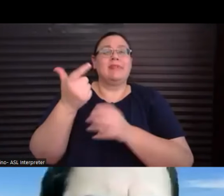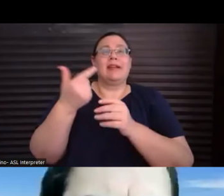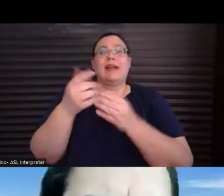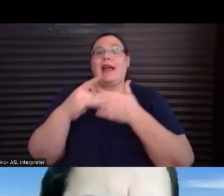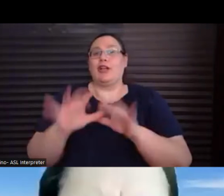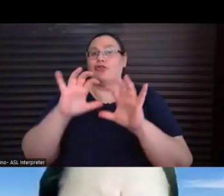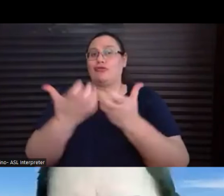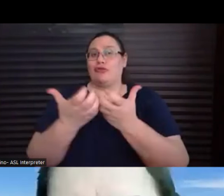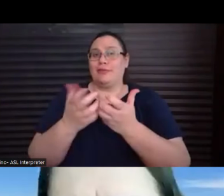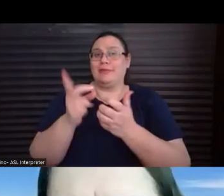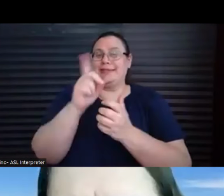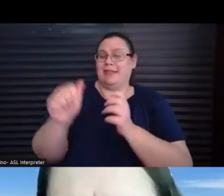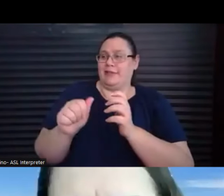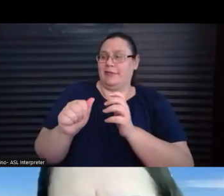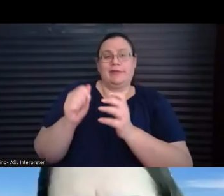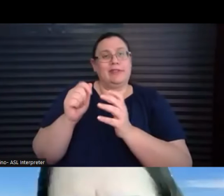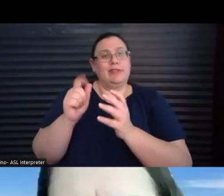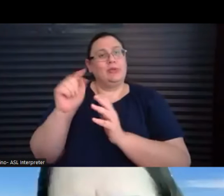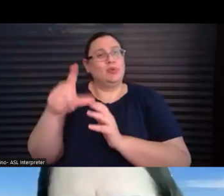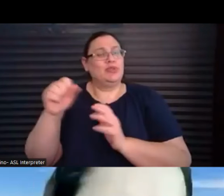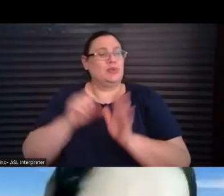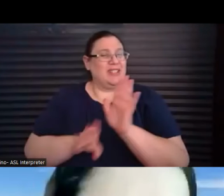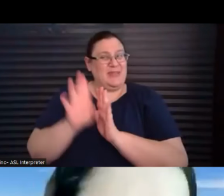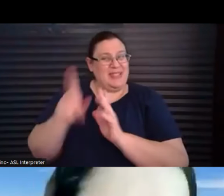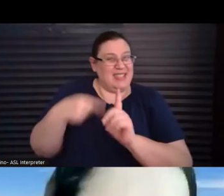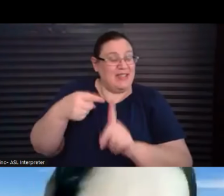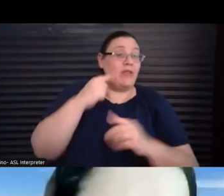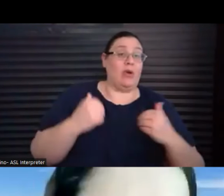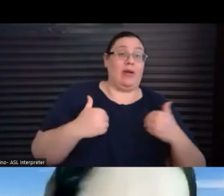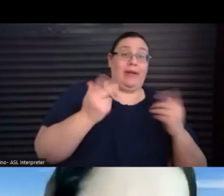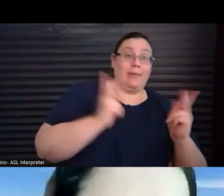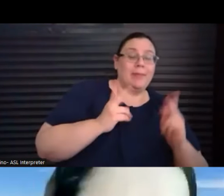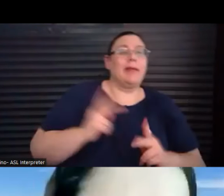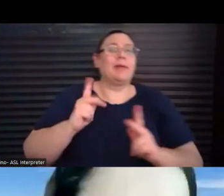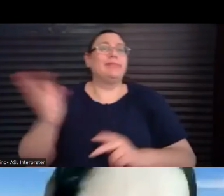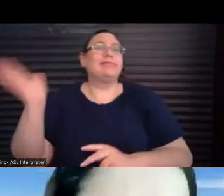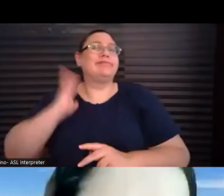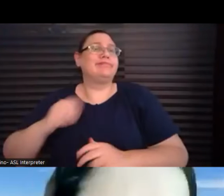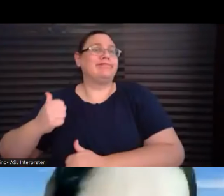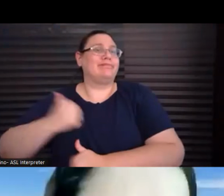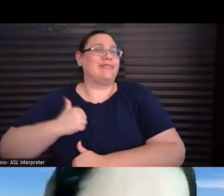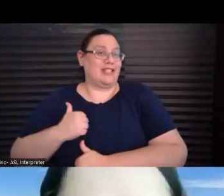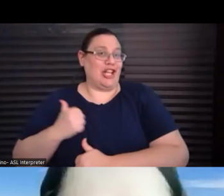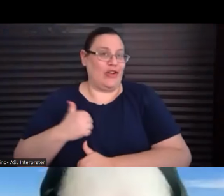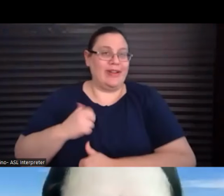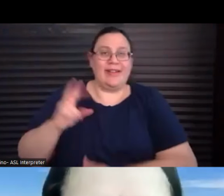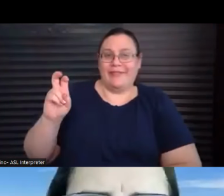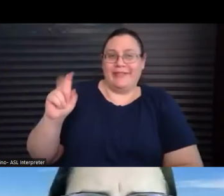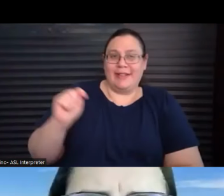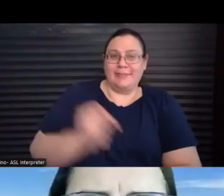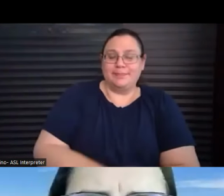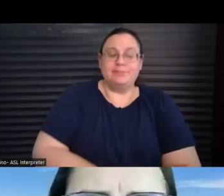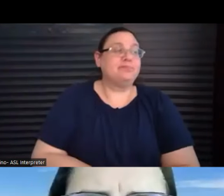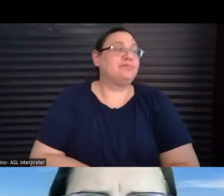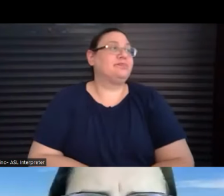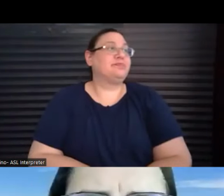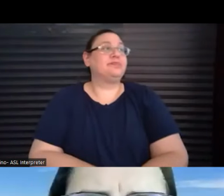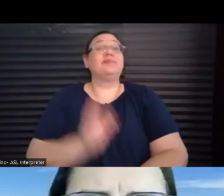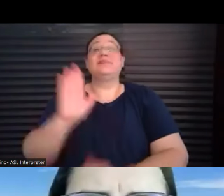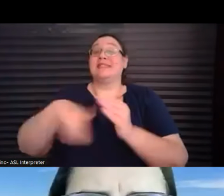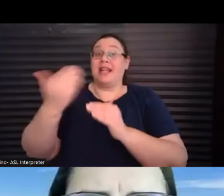developed specifically for youth and for veterans. Next slide. Our third objective